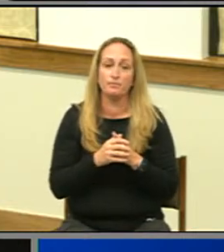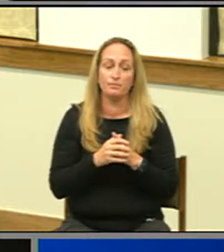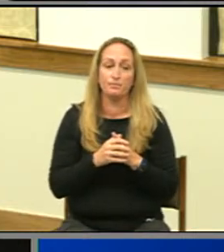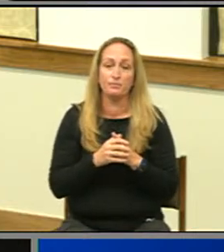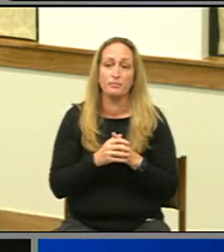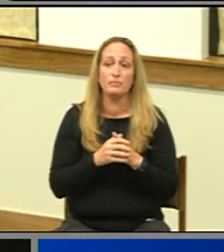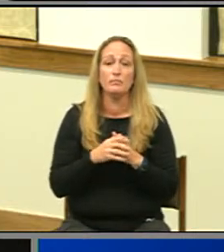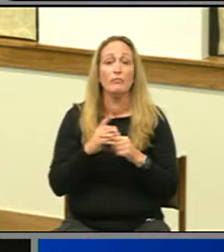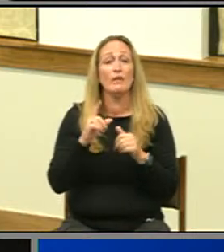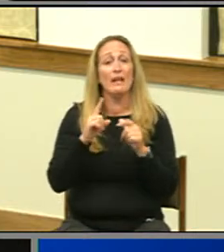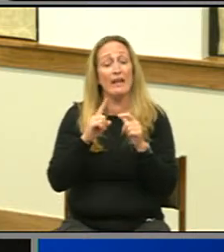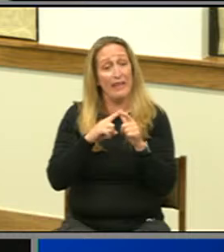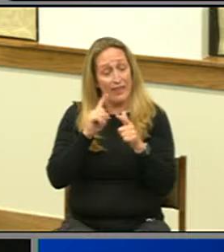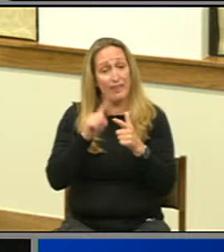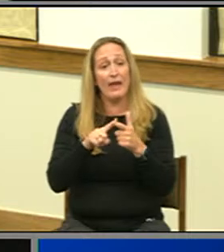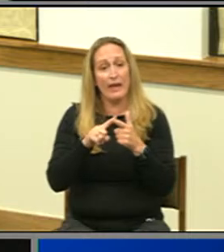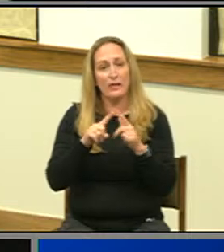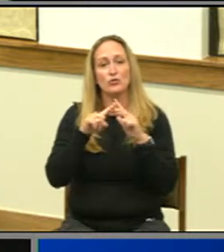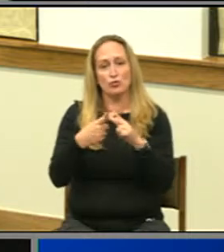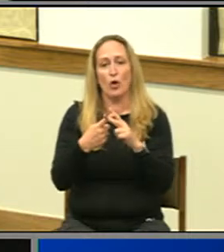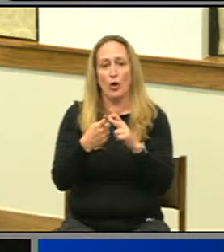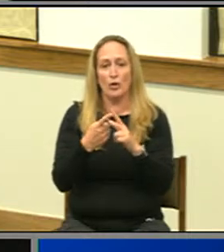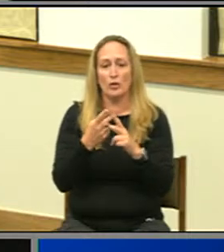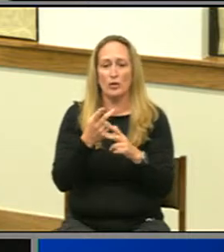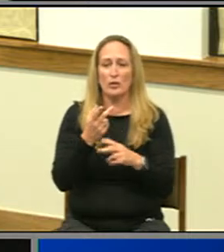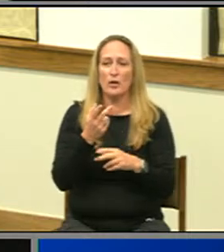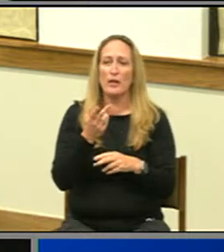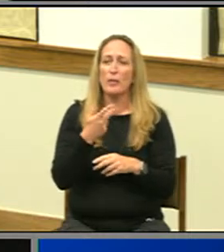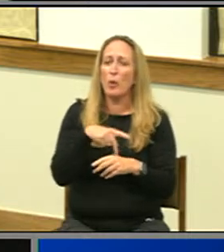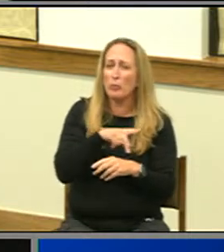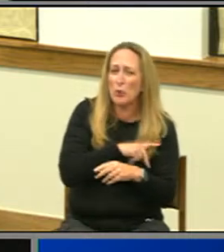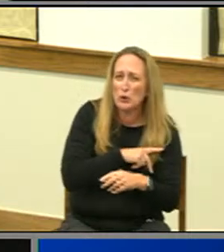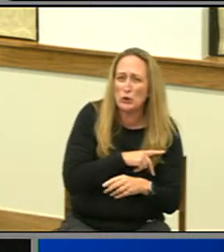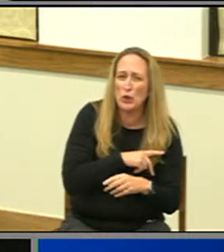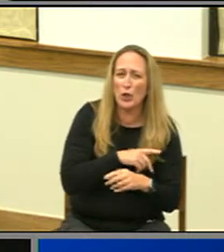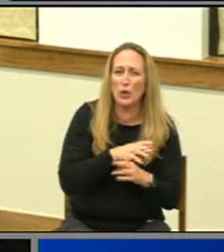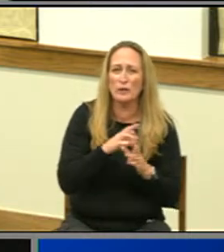then we'll start the more personal